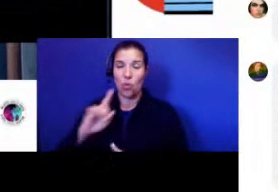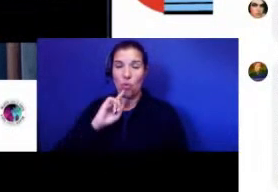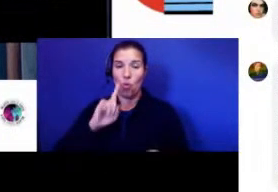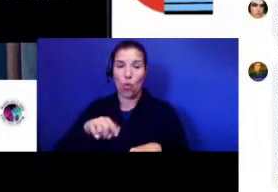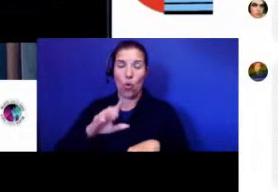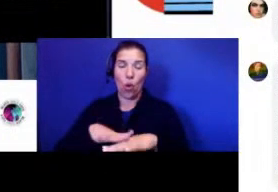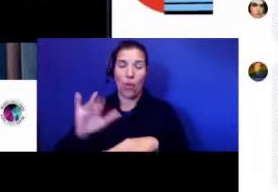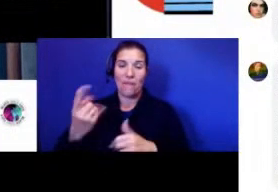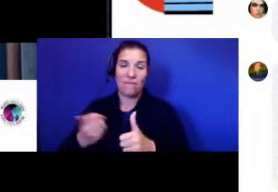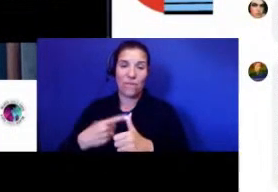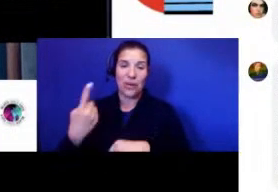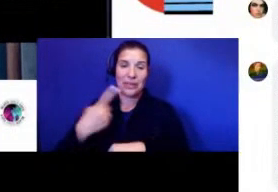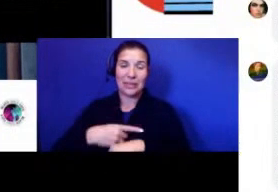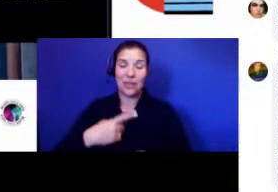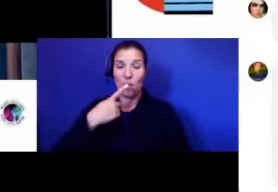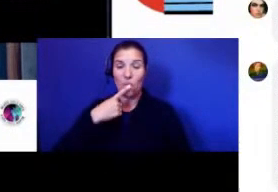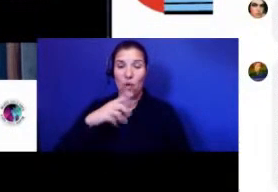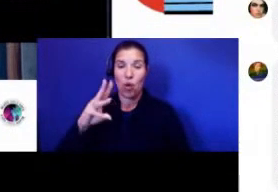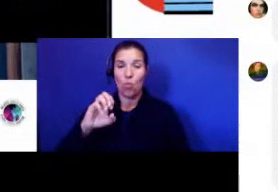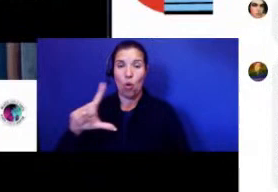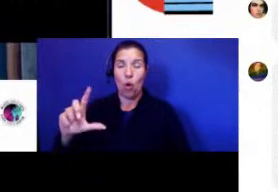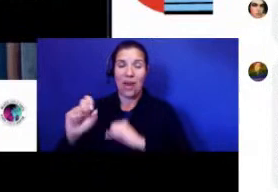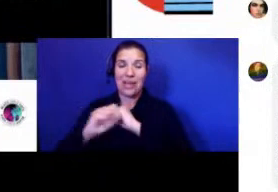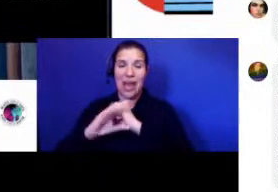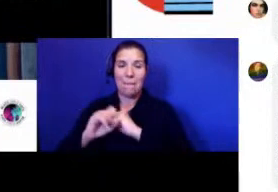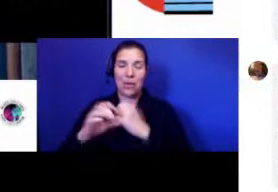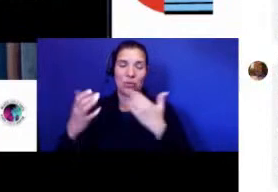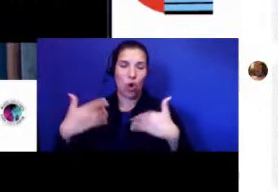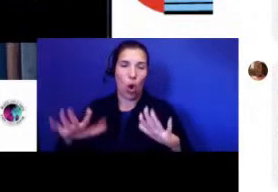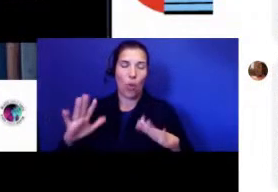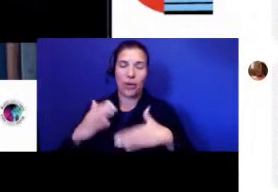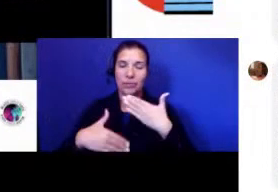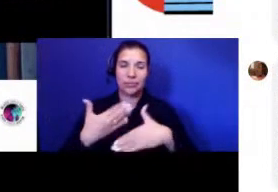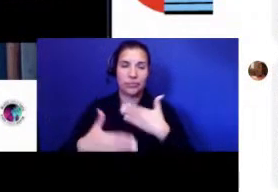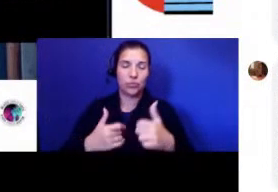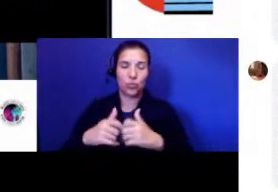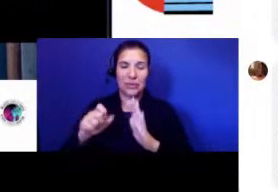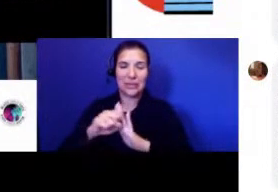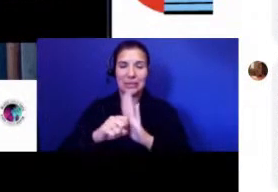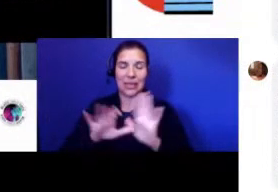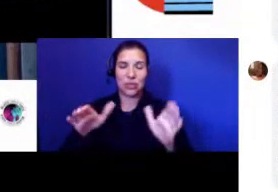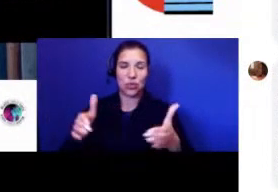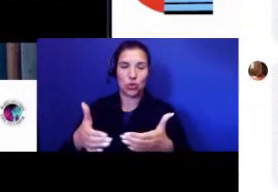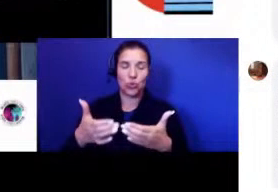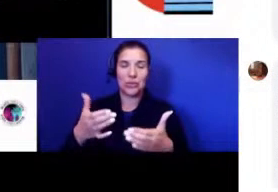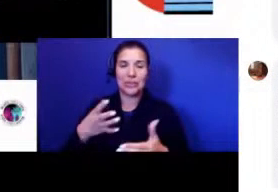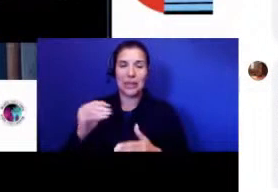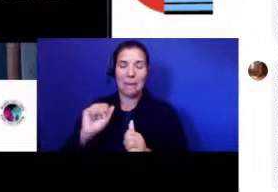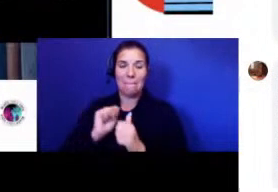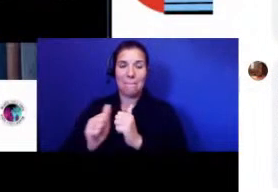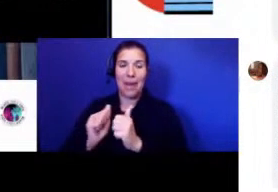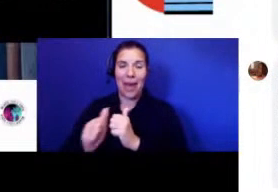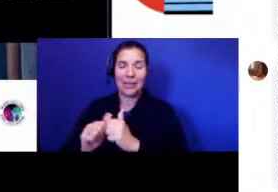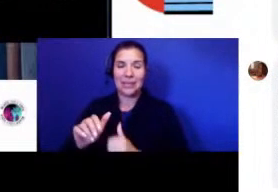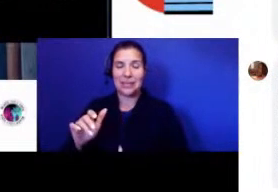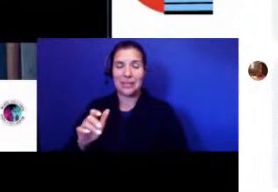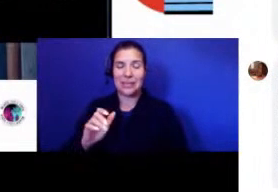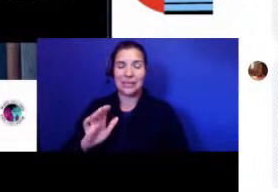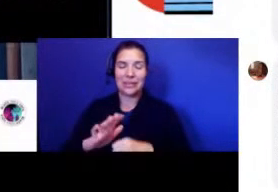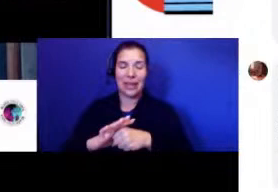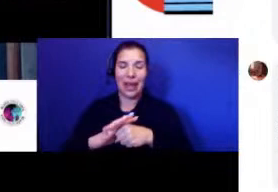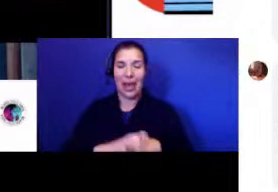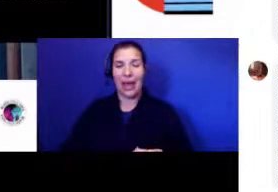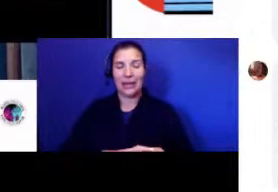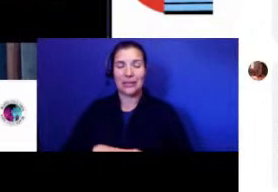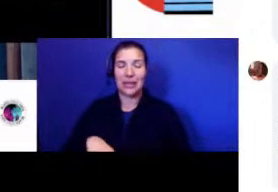day, the Red Wall campaign was already underway with states introducing and passing anti-CRT